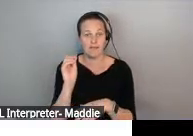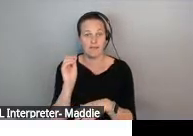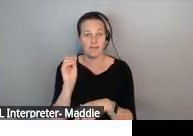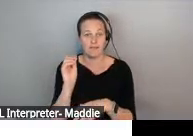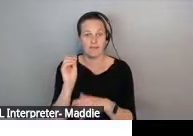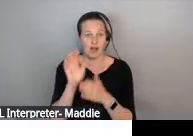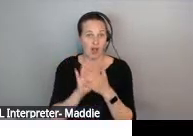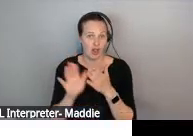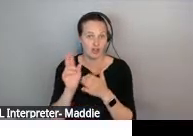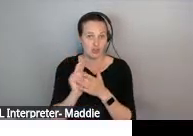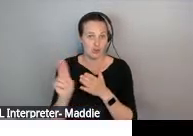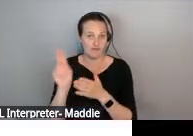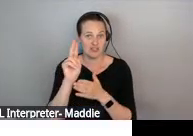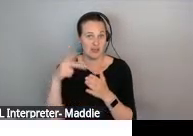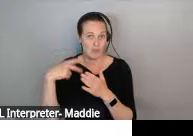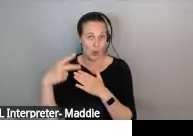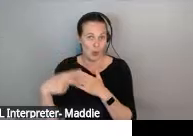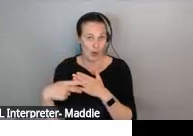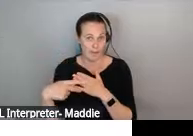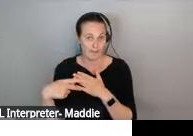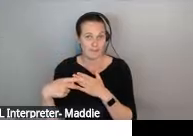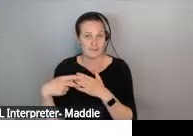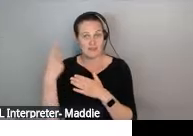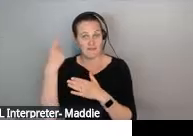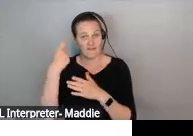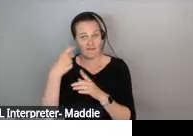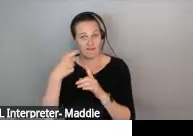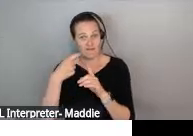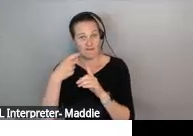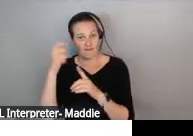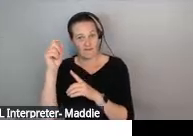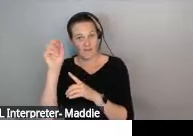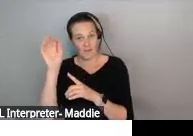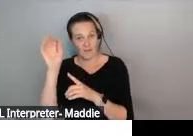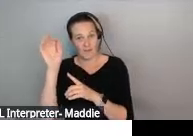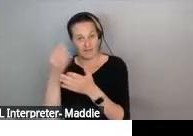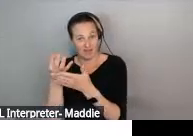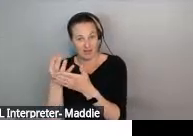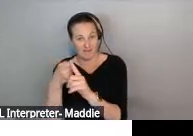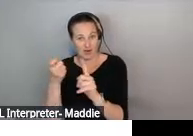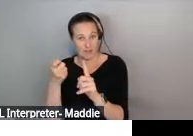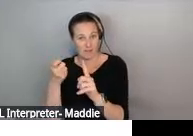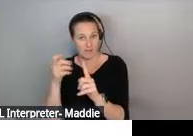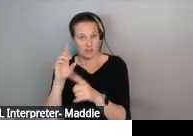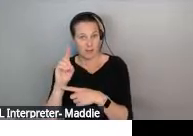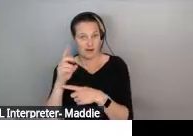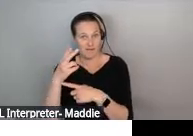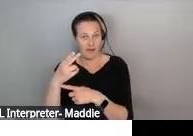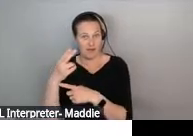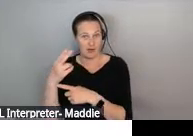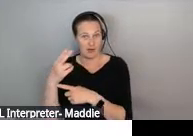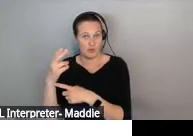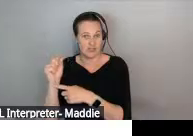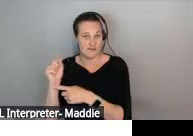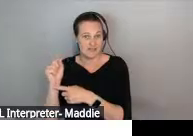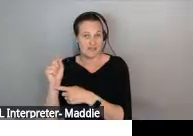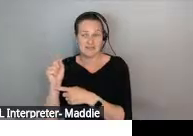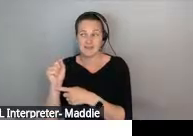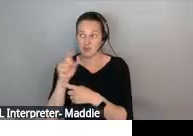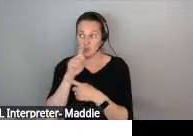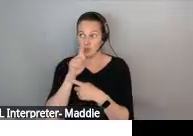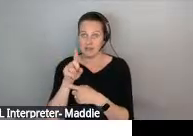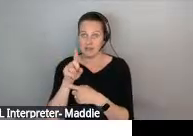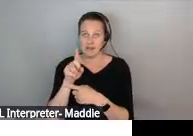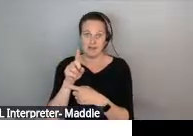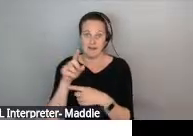college and university programs that are receiving funding from the Department of Health and Human Services, to provide fully